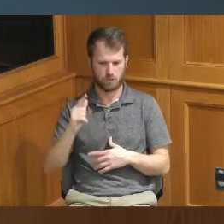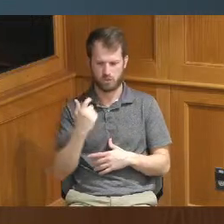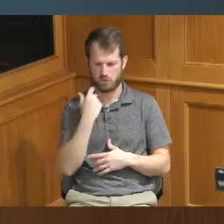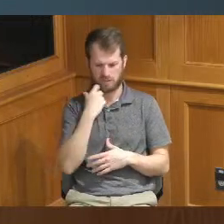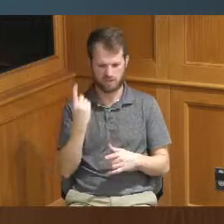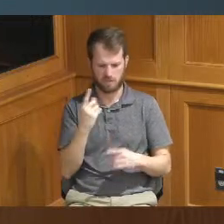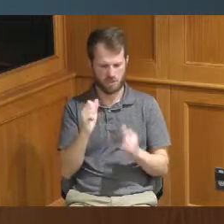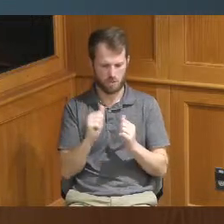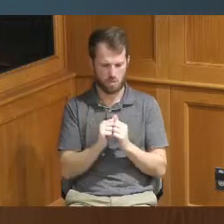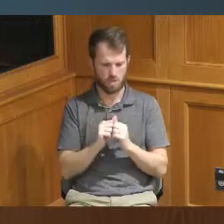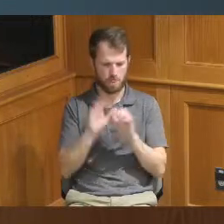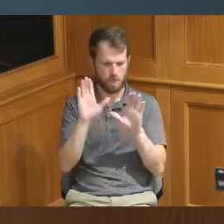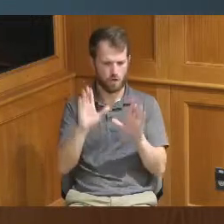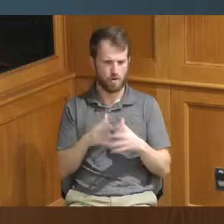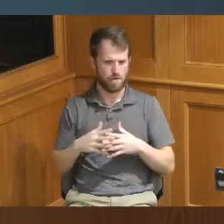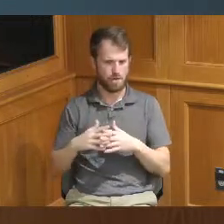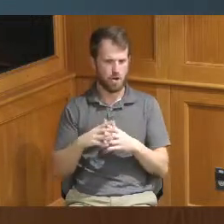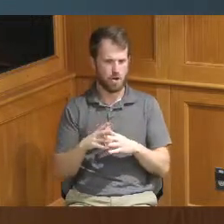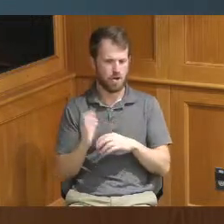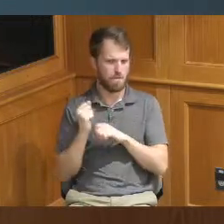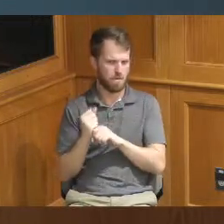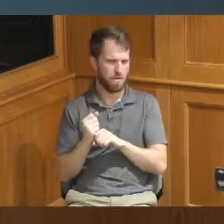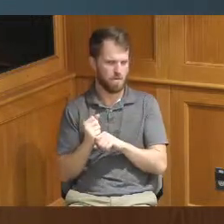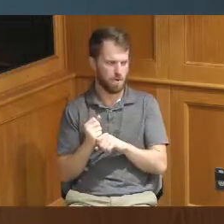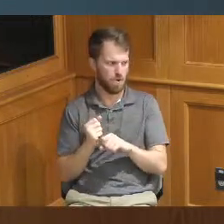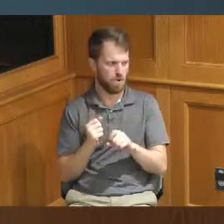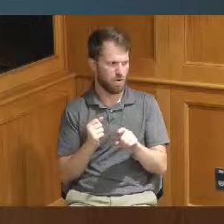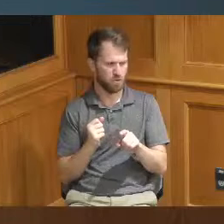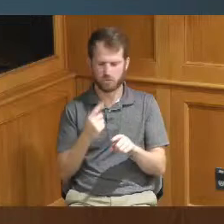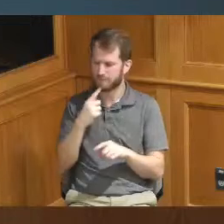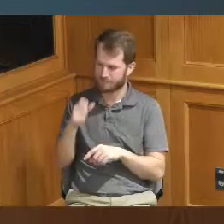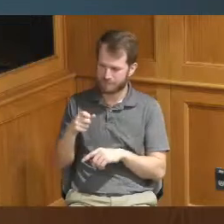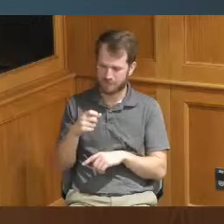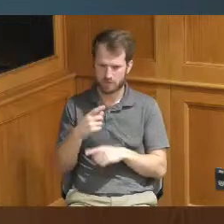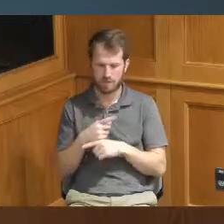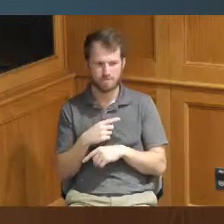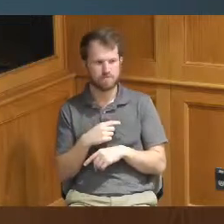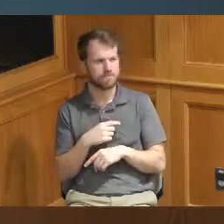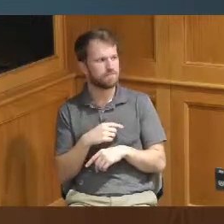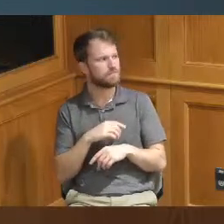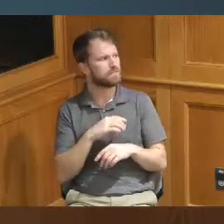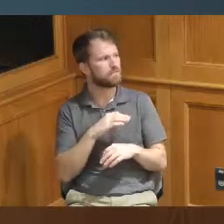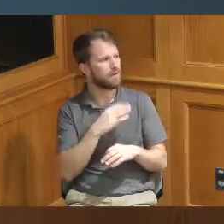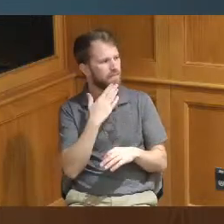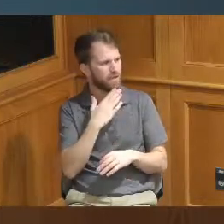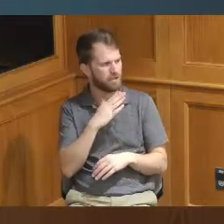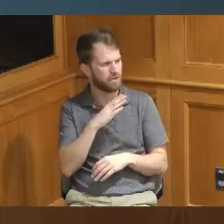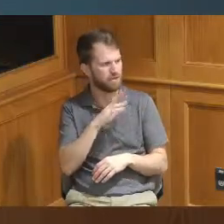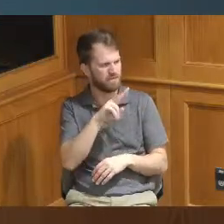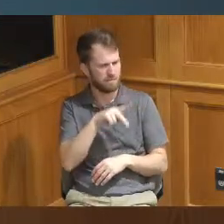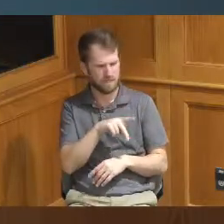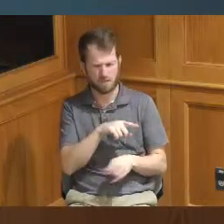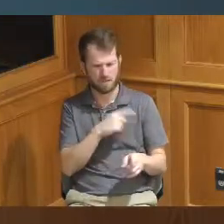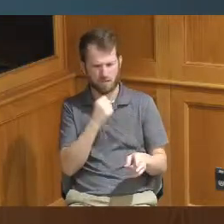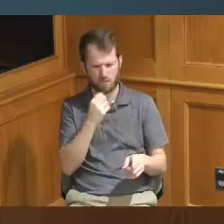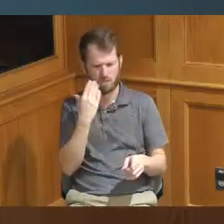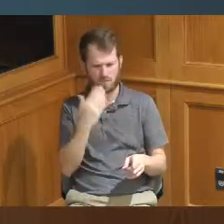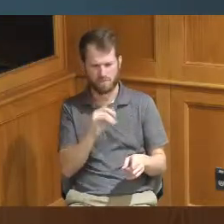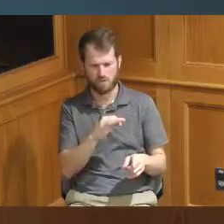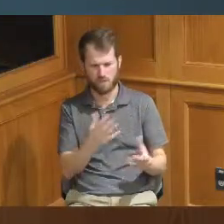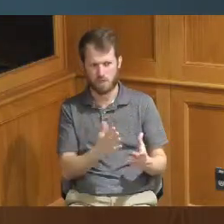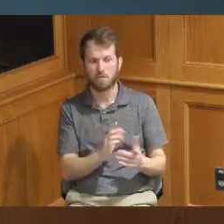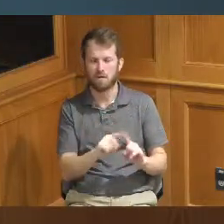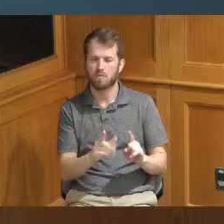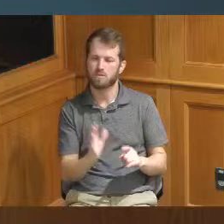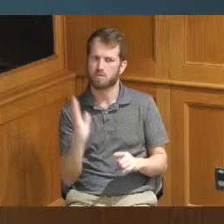American Ballpark. I don't know. It was, correct. I think Vice President Dreehouse, I don't know if you were here there, but it was a while